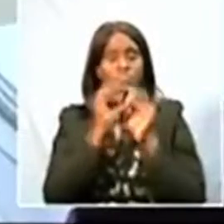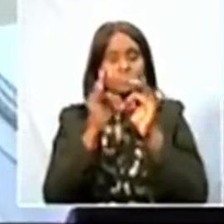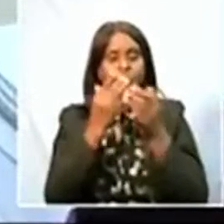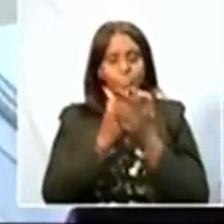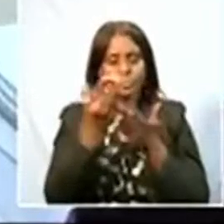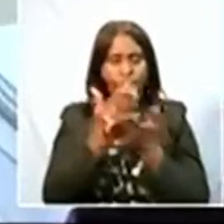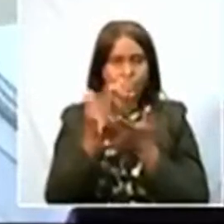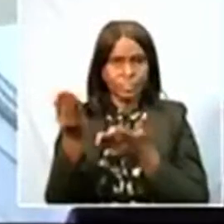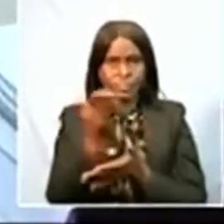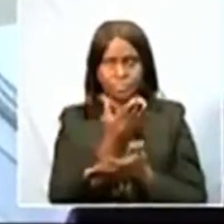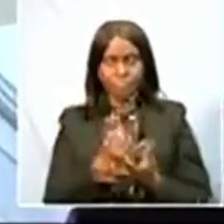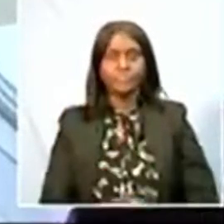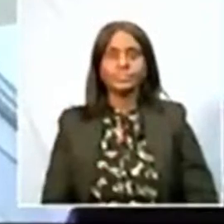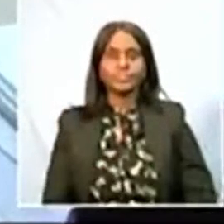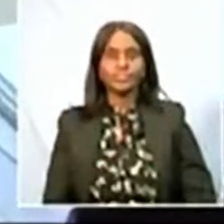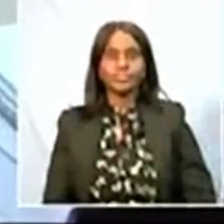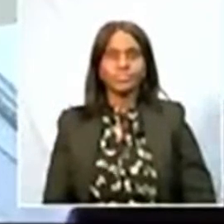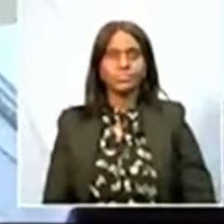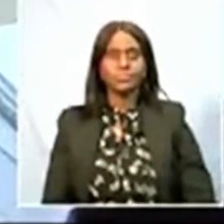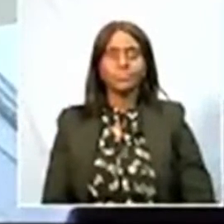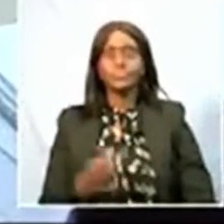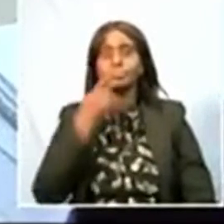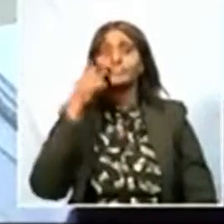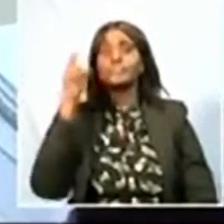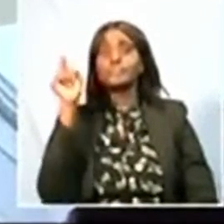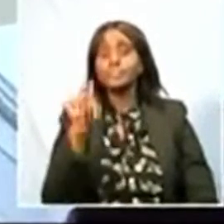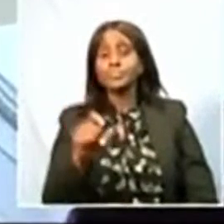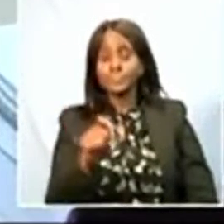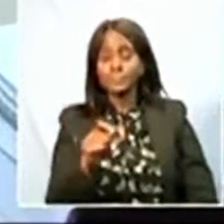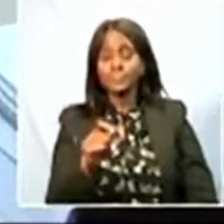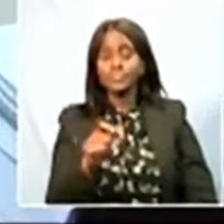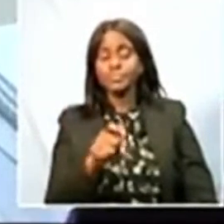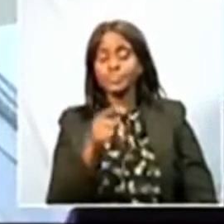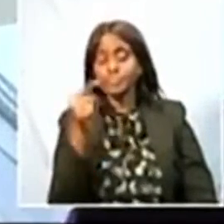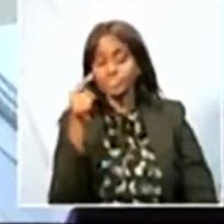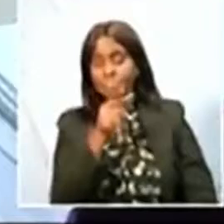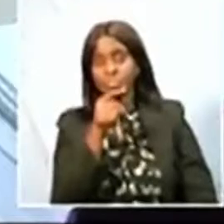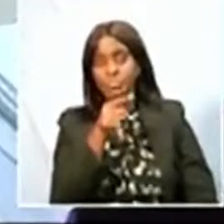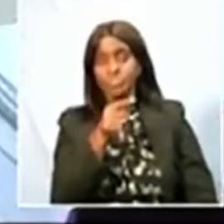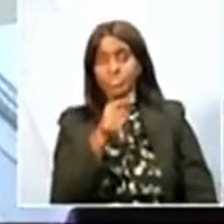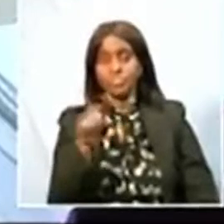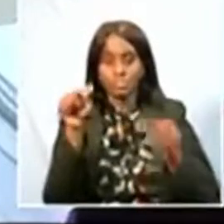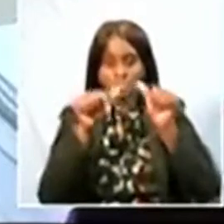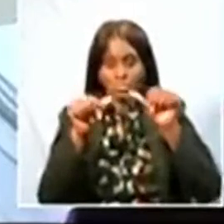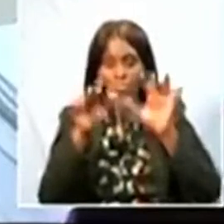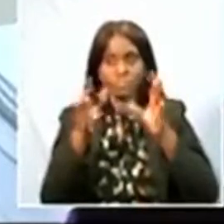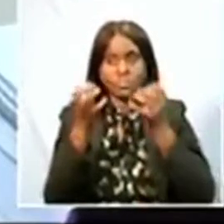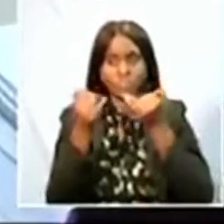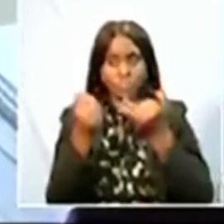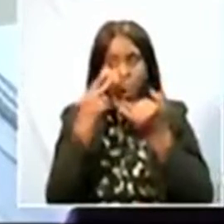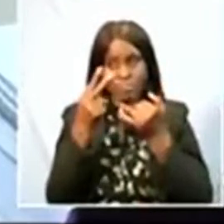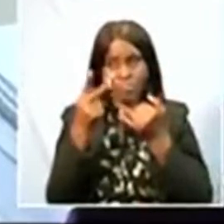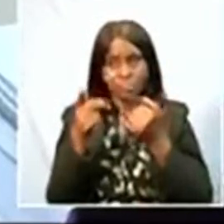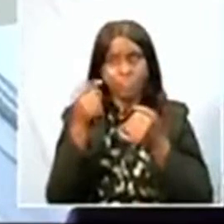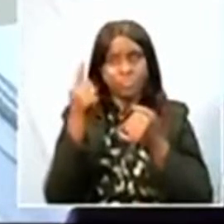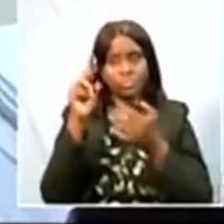Procurement. I've directed the auditors. We want to see